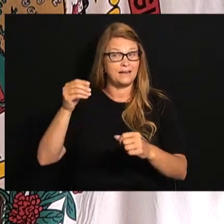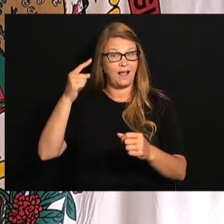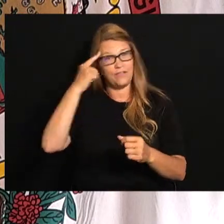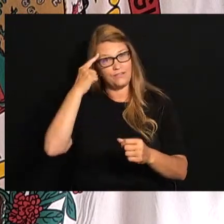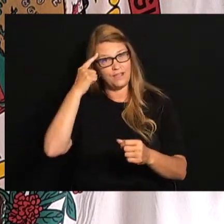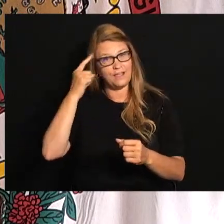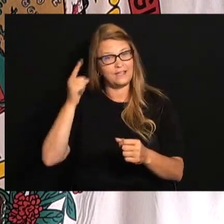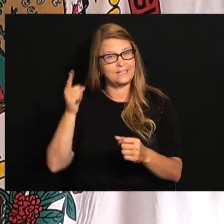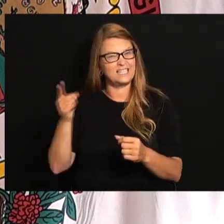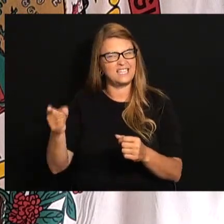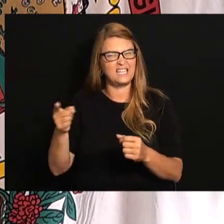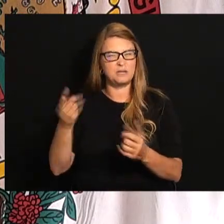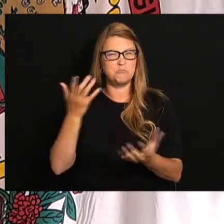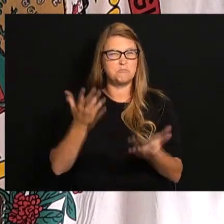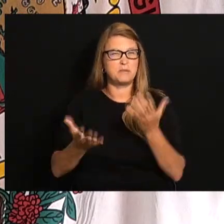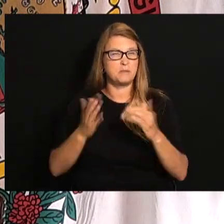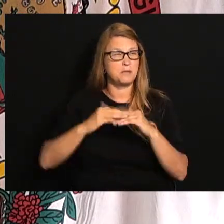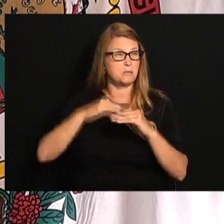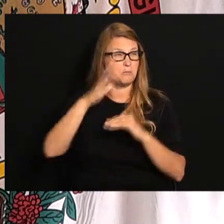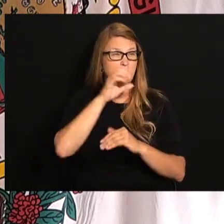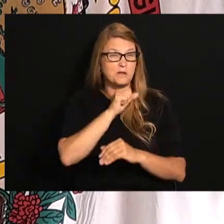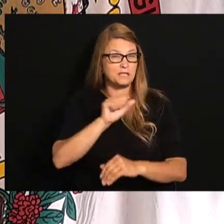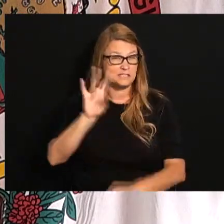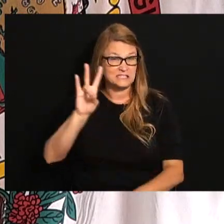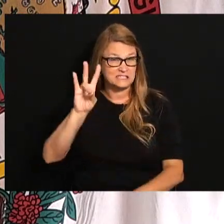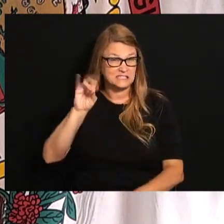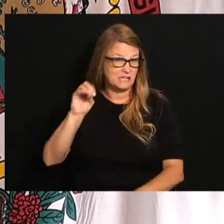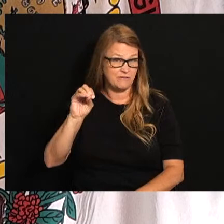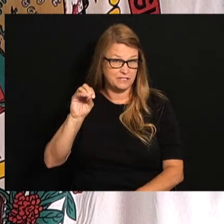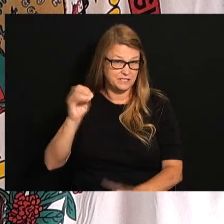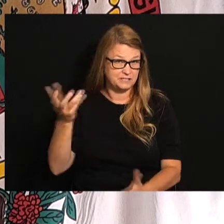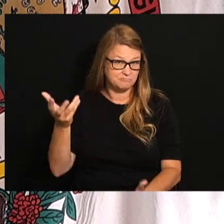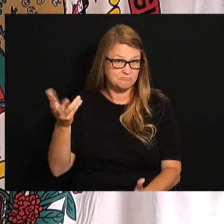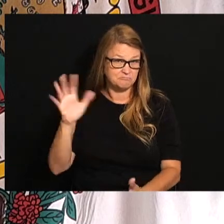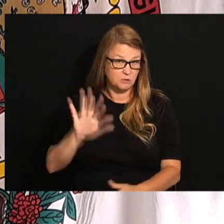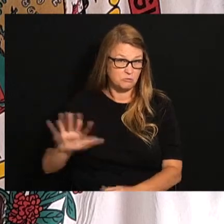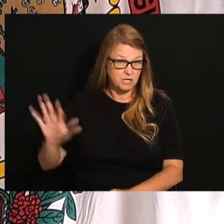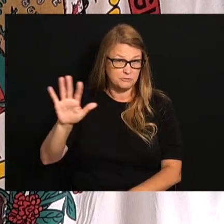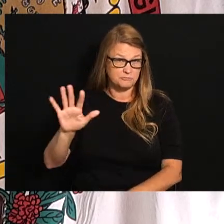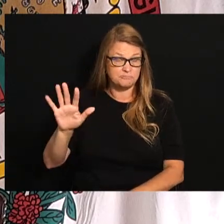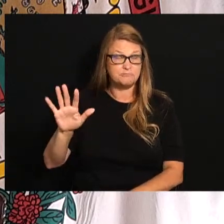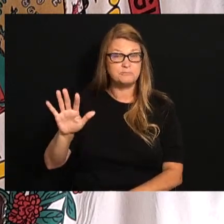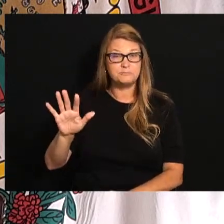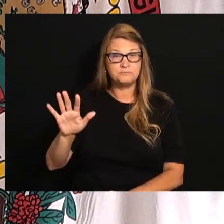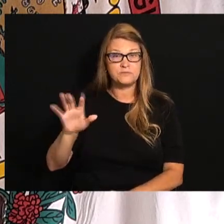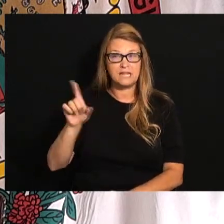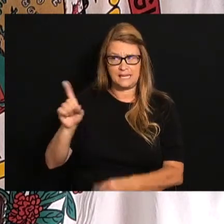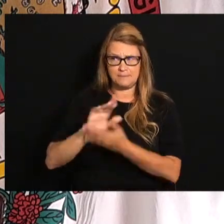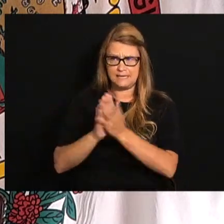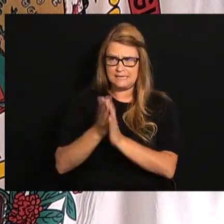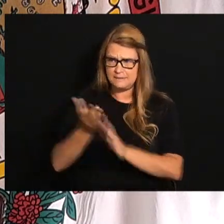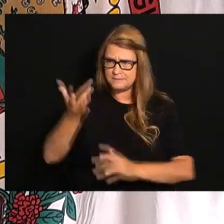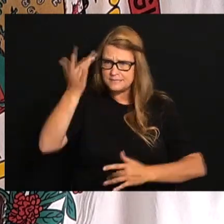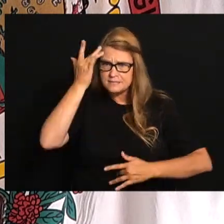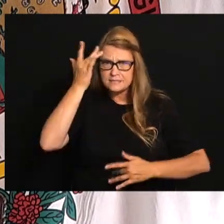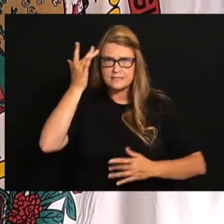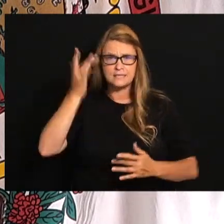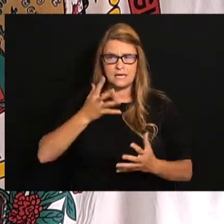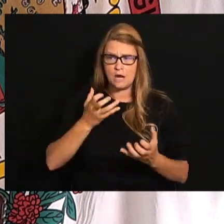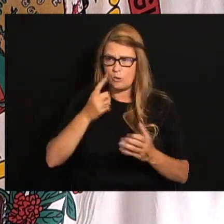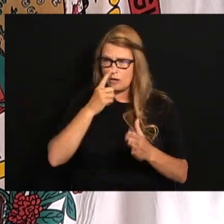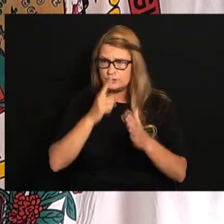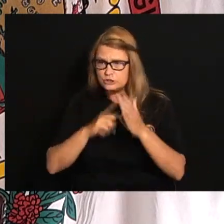in excess of 70 years old. And he got really sick, and I wanted to check on